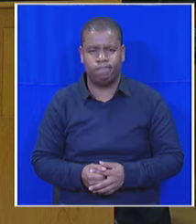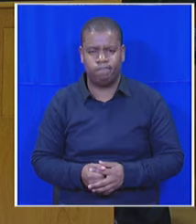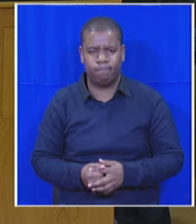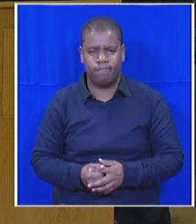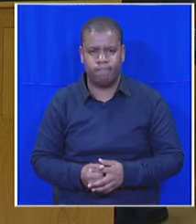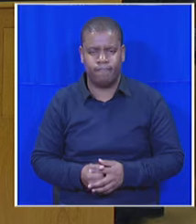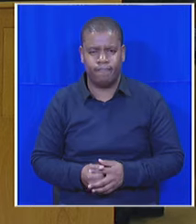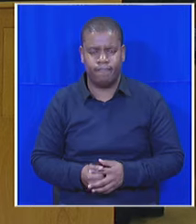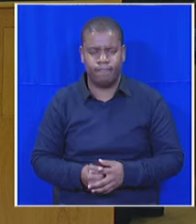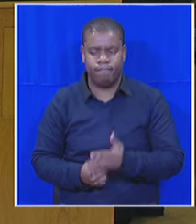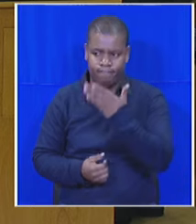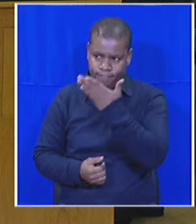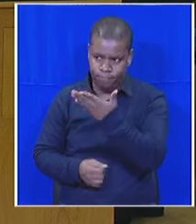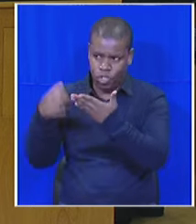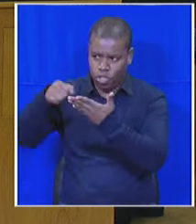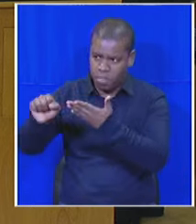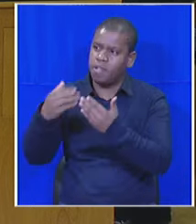Ke a leboga modulasetulo,